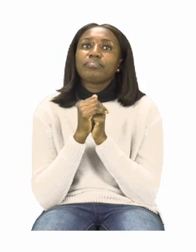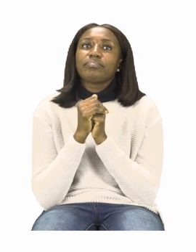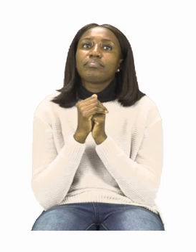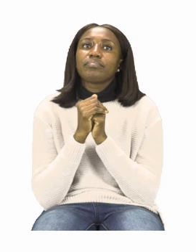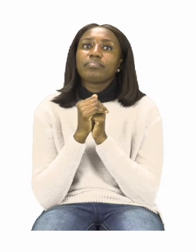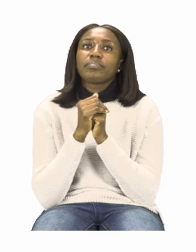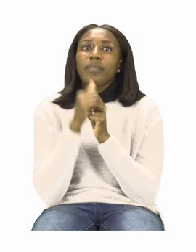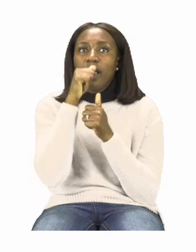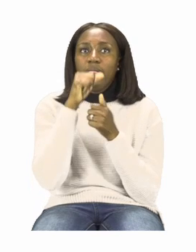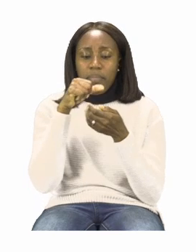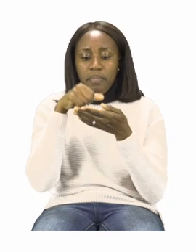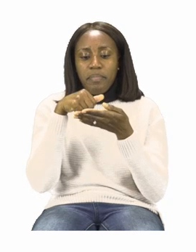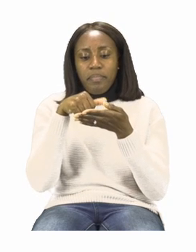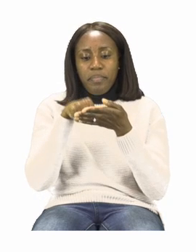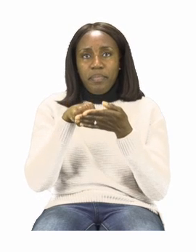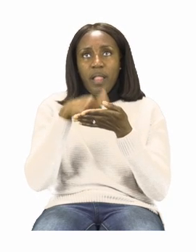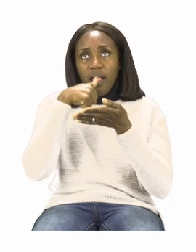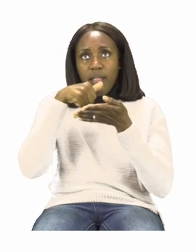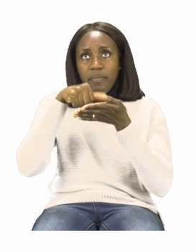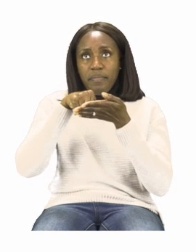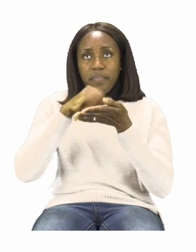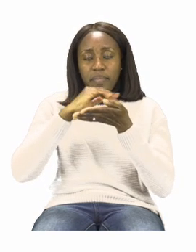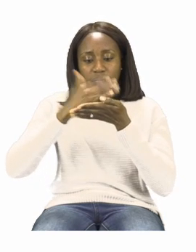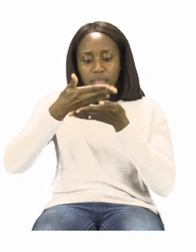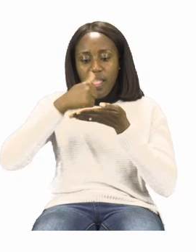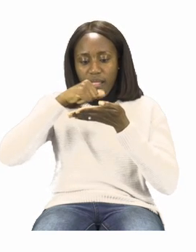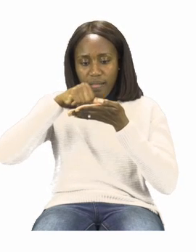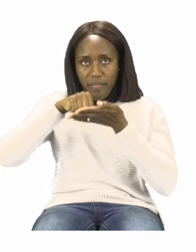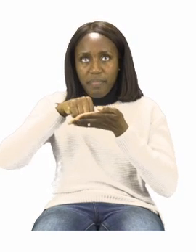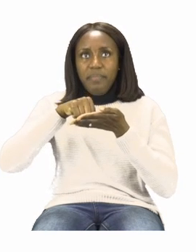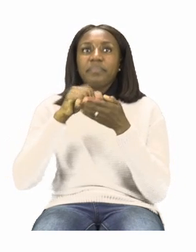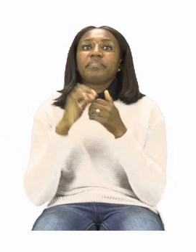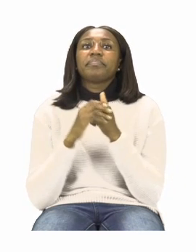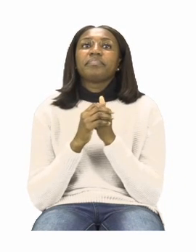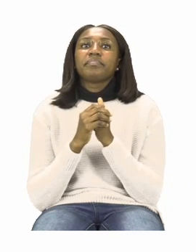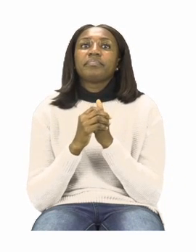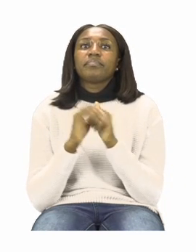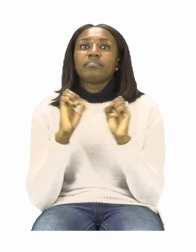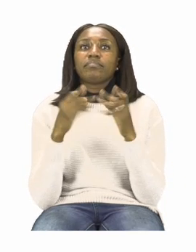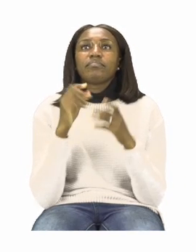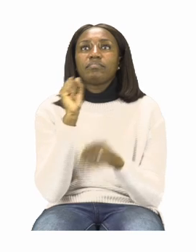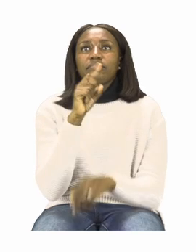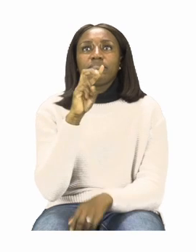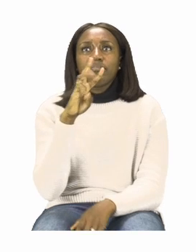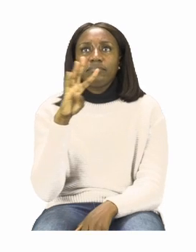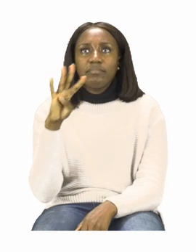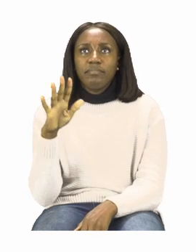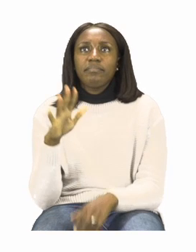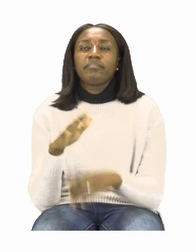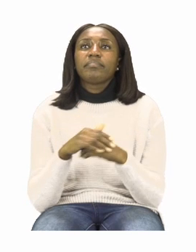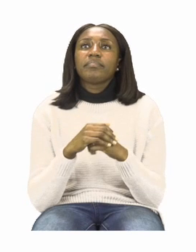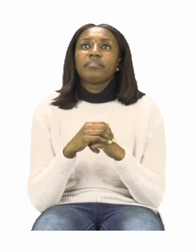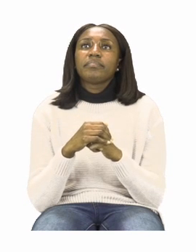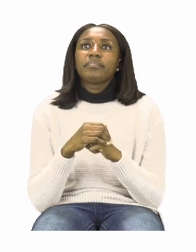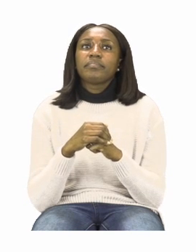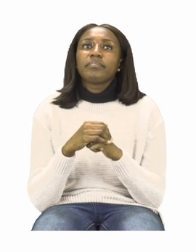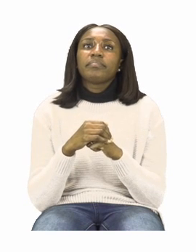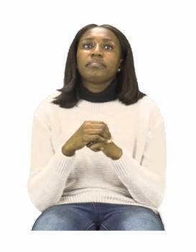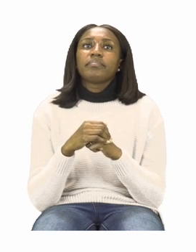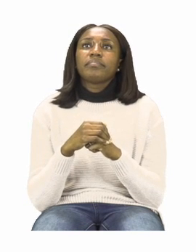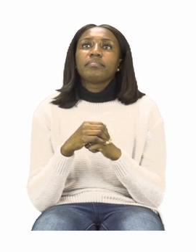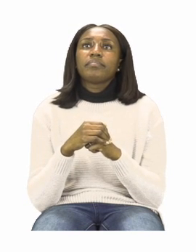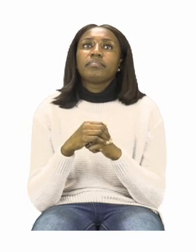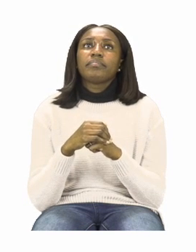envelopes. So we have to count. Now, boys and girls, I want you to